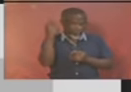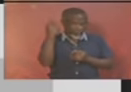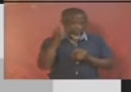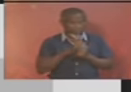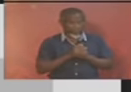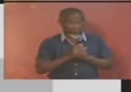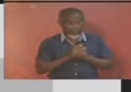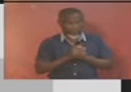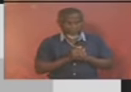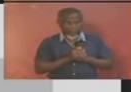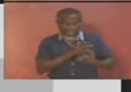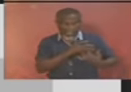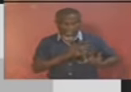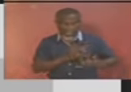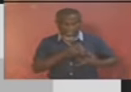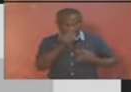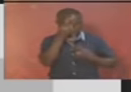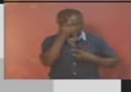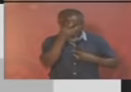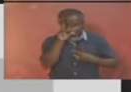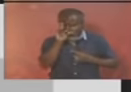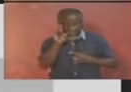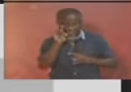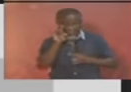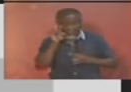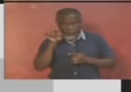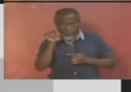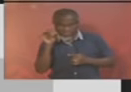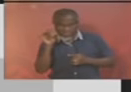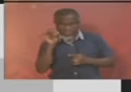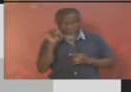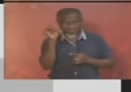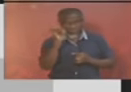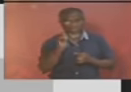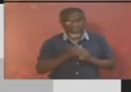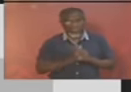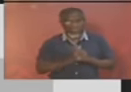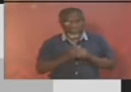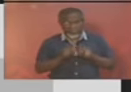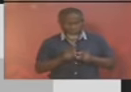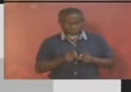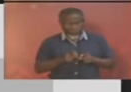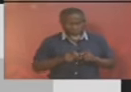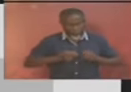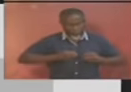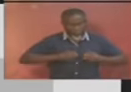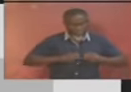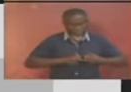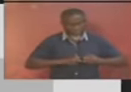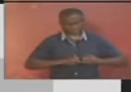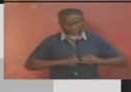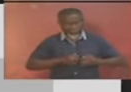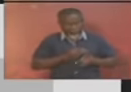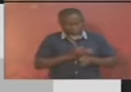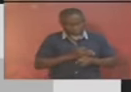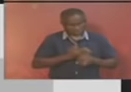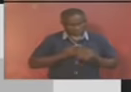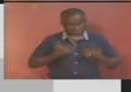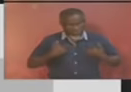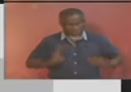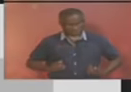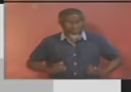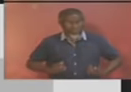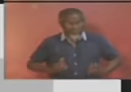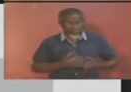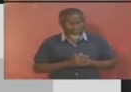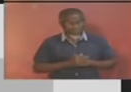or cardiovascular disease, 8.8%. Immune deficiency, 5.9%. Asthma,